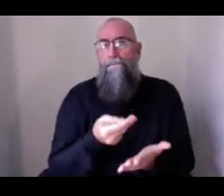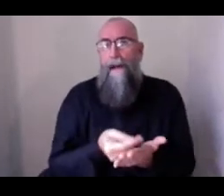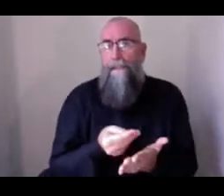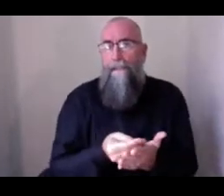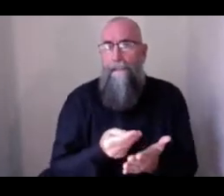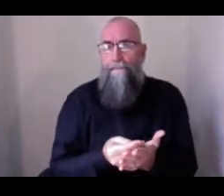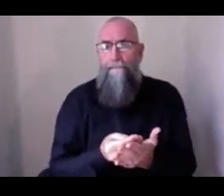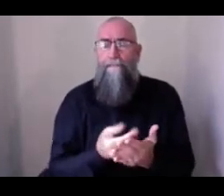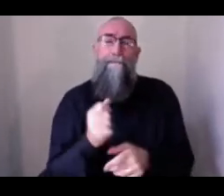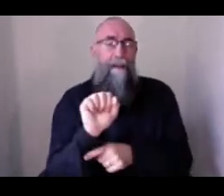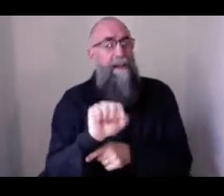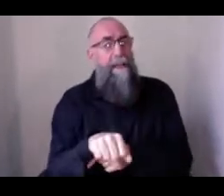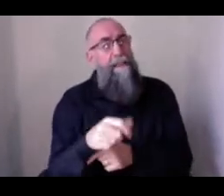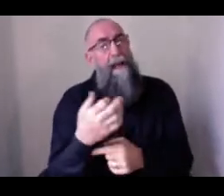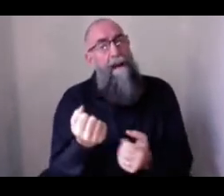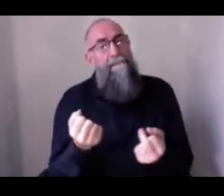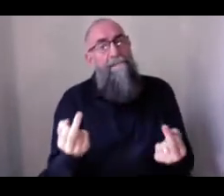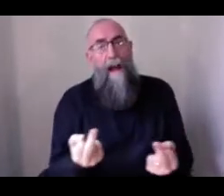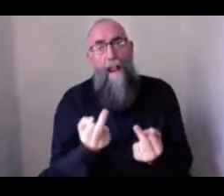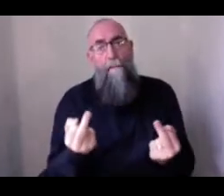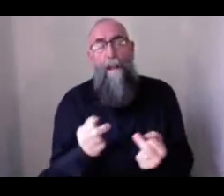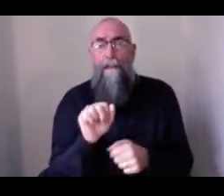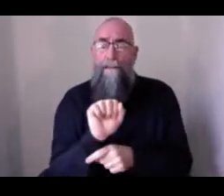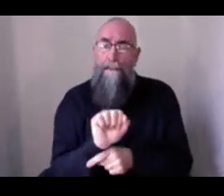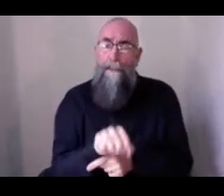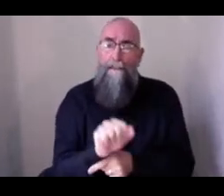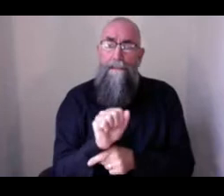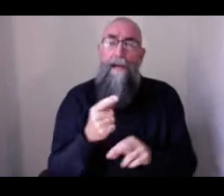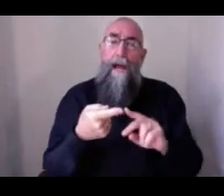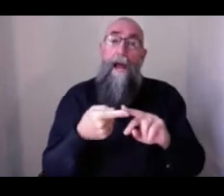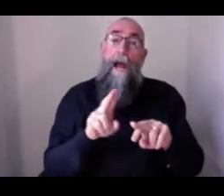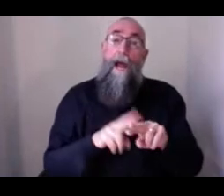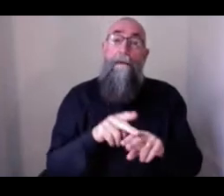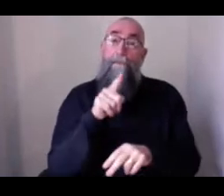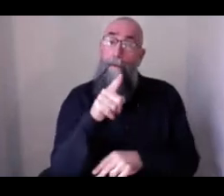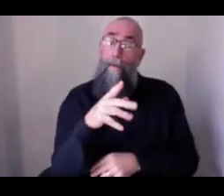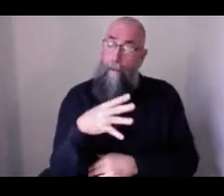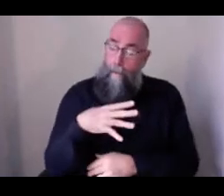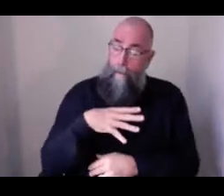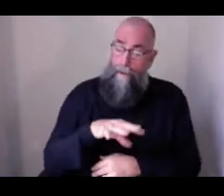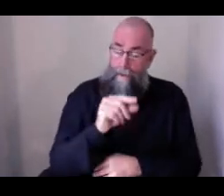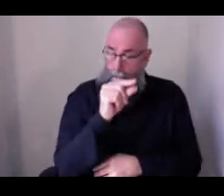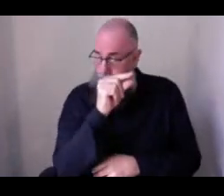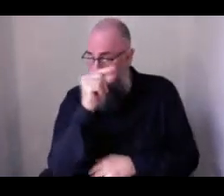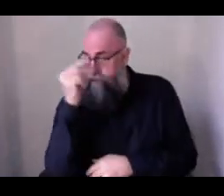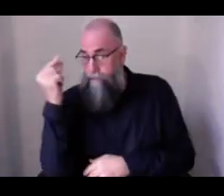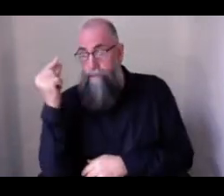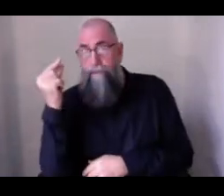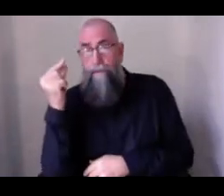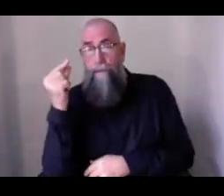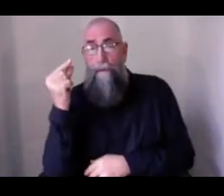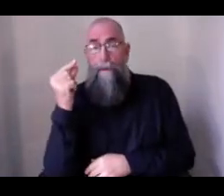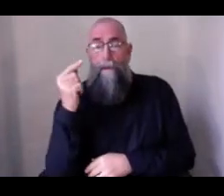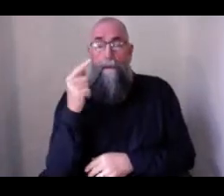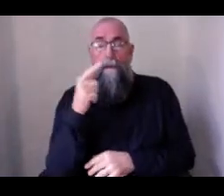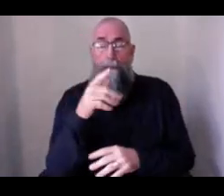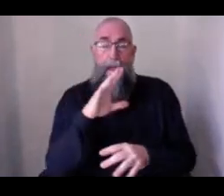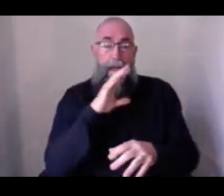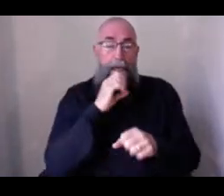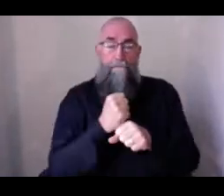things are available, yeah. And if you really do want to get into sort of, I suppose, the political side of things and